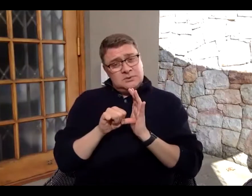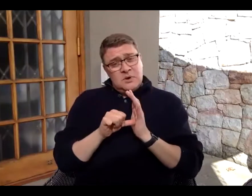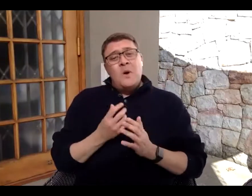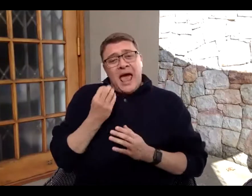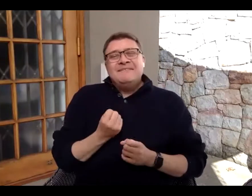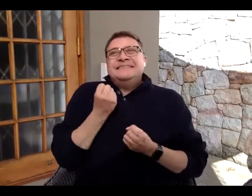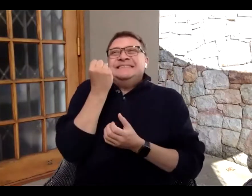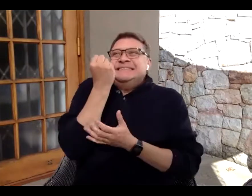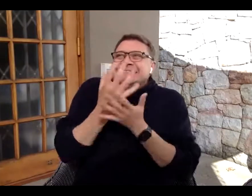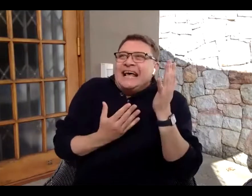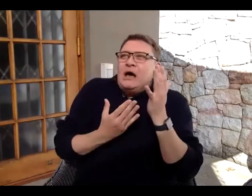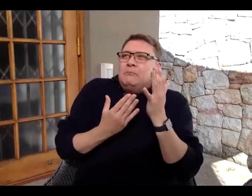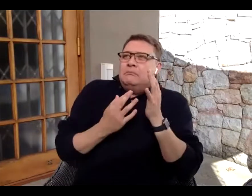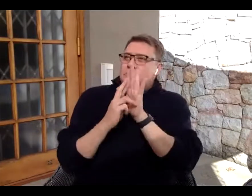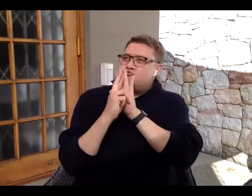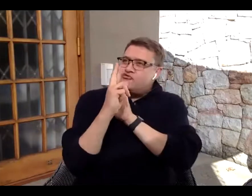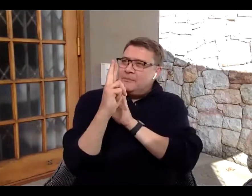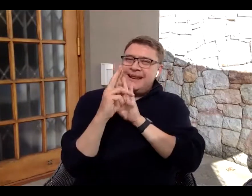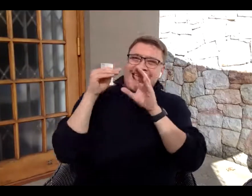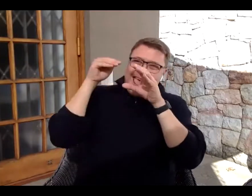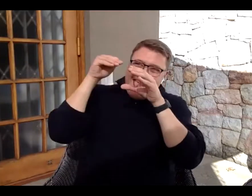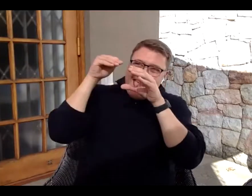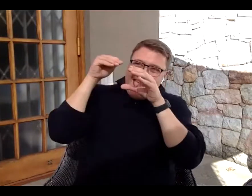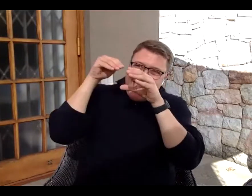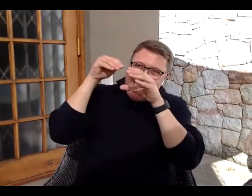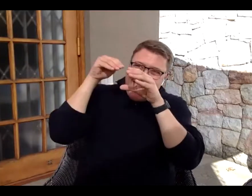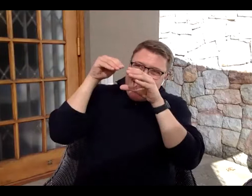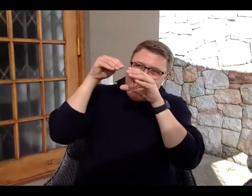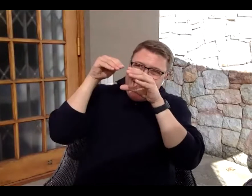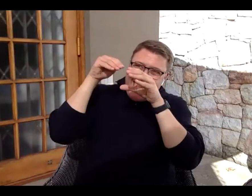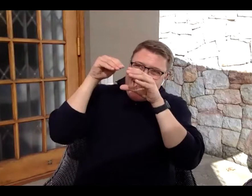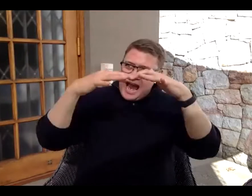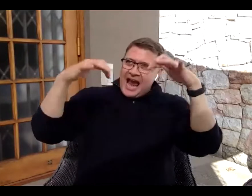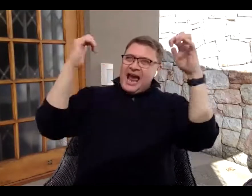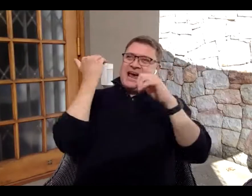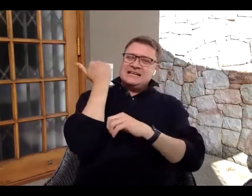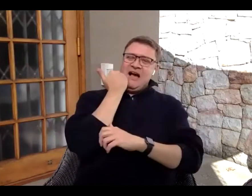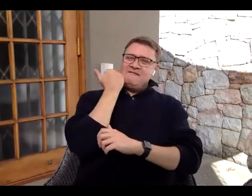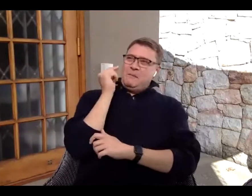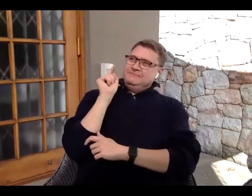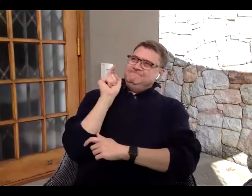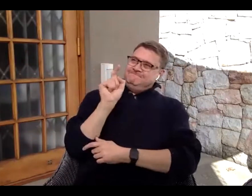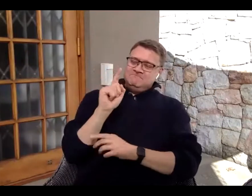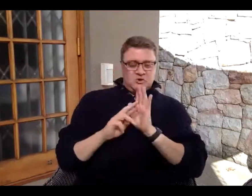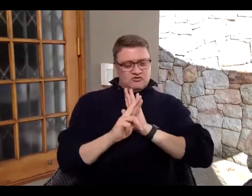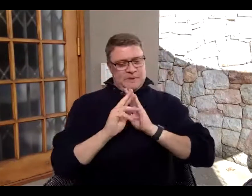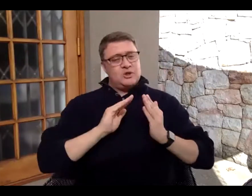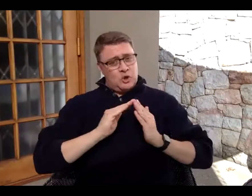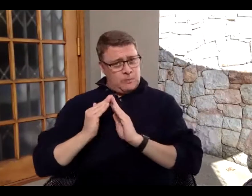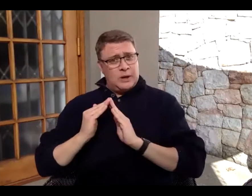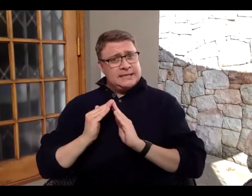formal representation in the government cabinets that are representing the disabled communities?